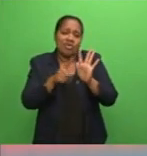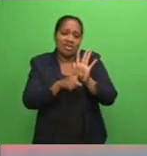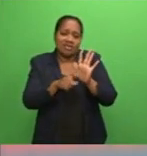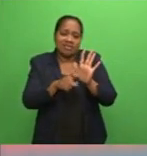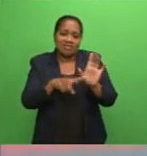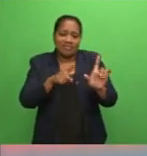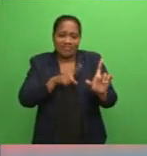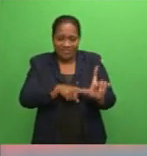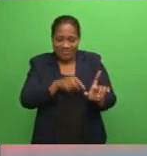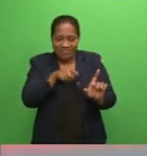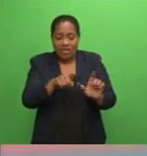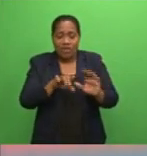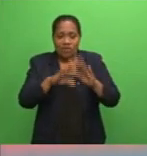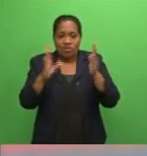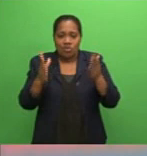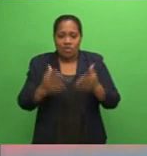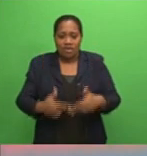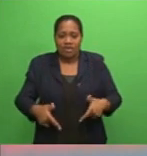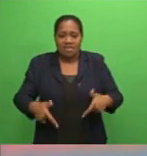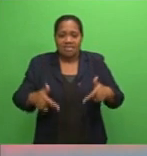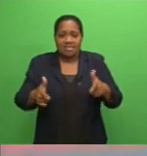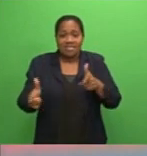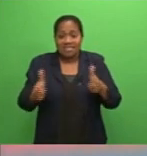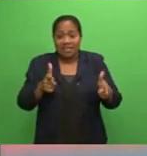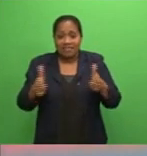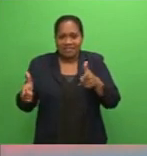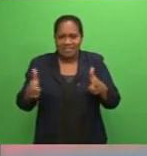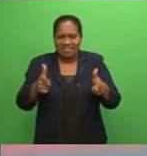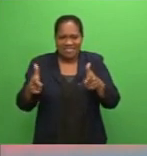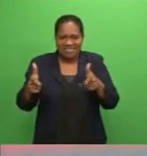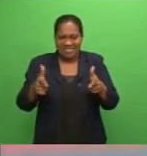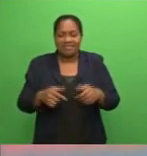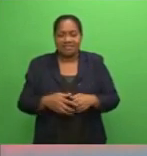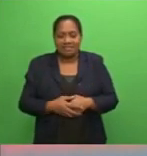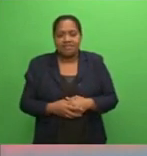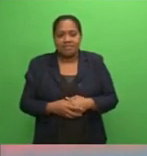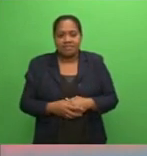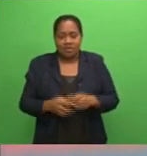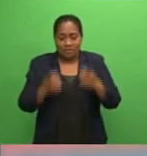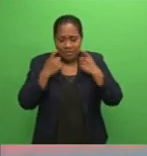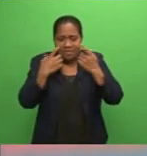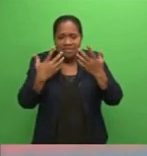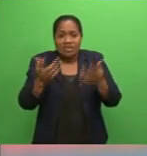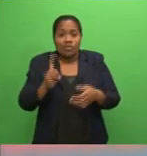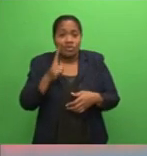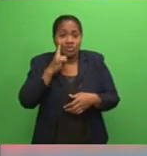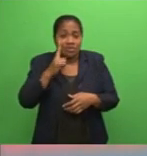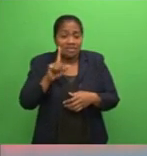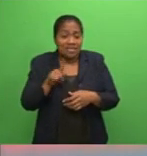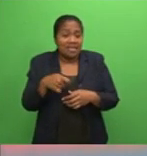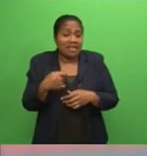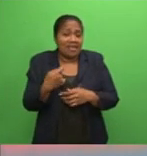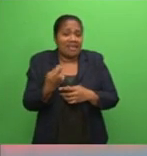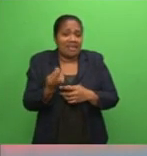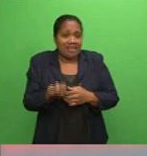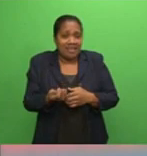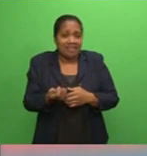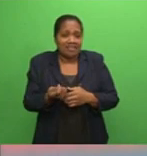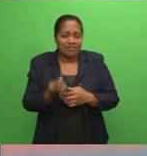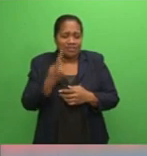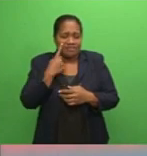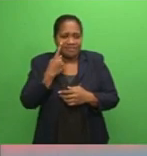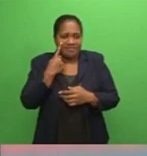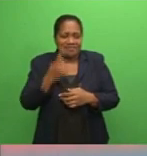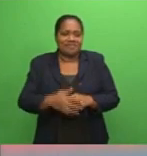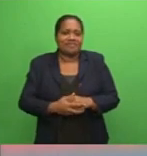7 Series. A recent post online by World Rugby describes what you will see next as containing obscene footwork, and